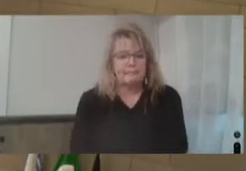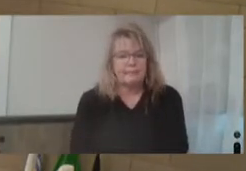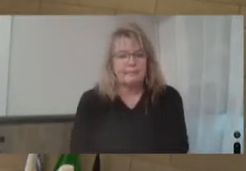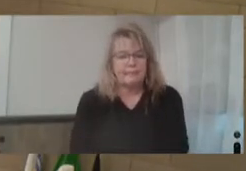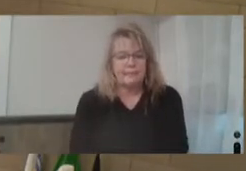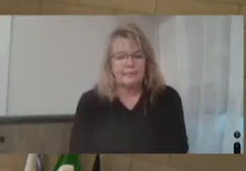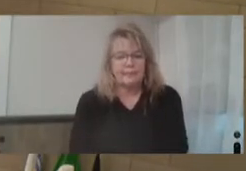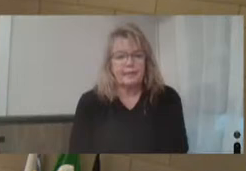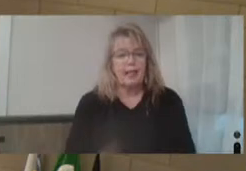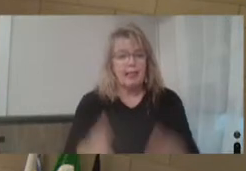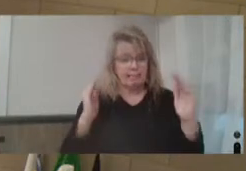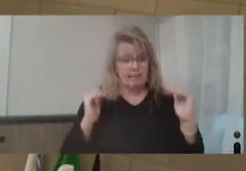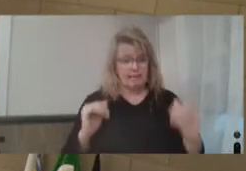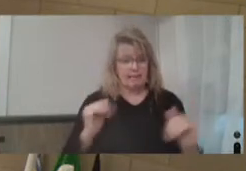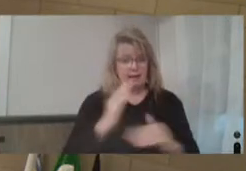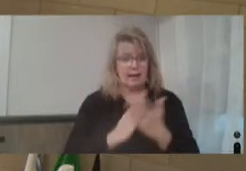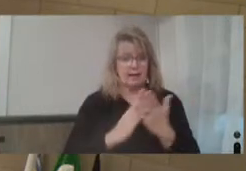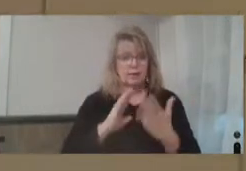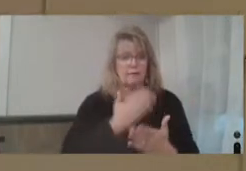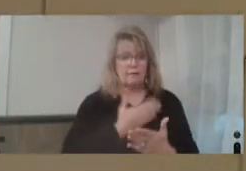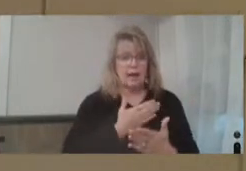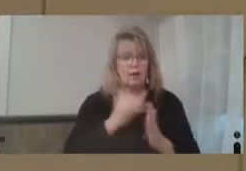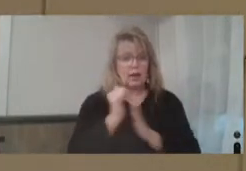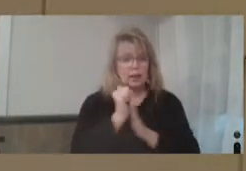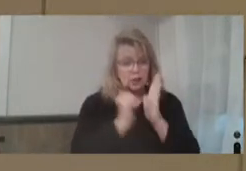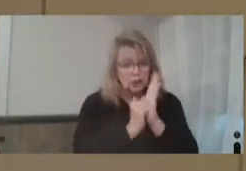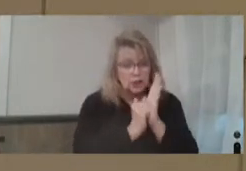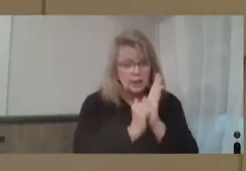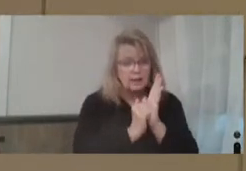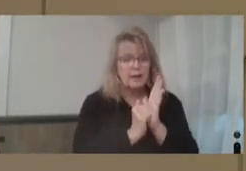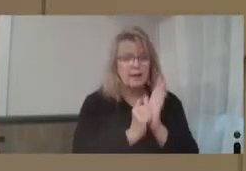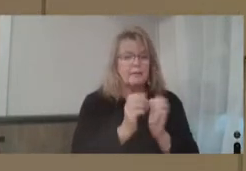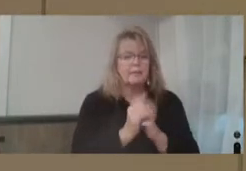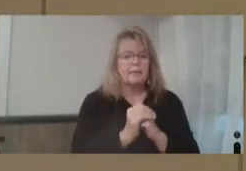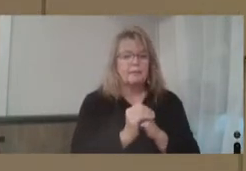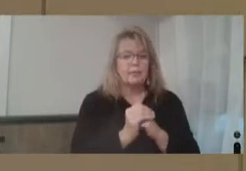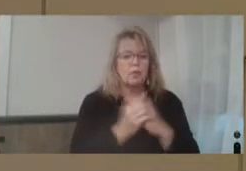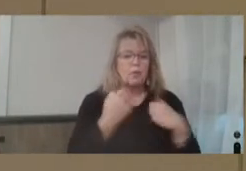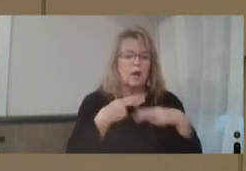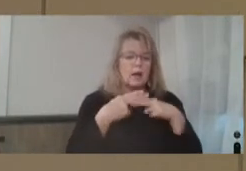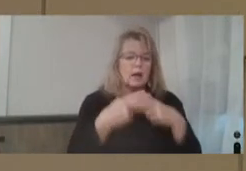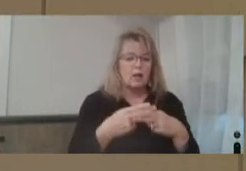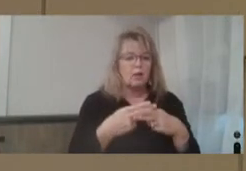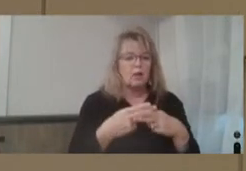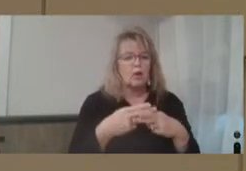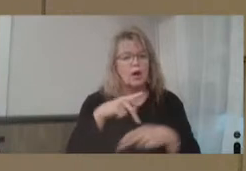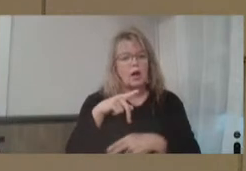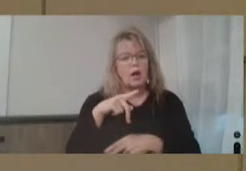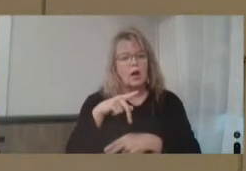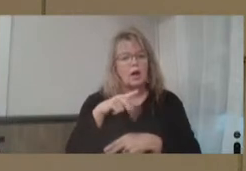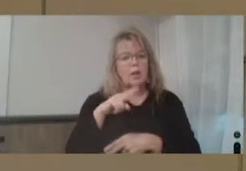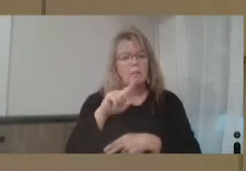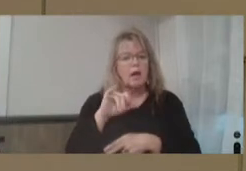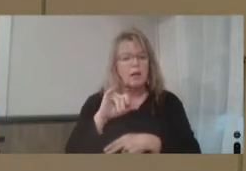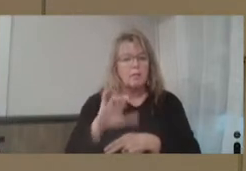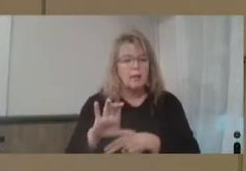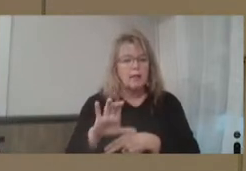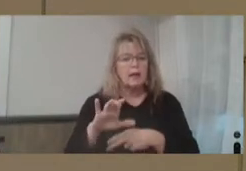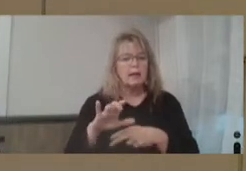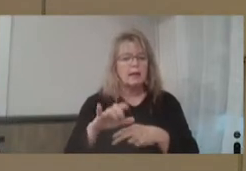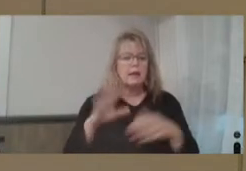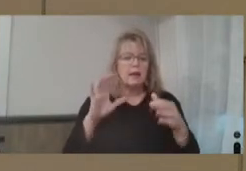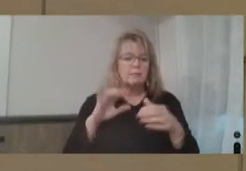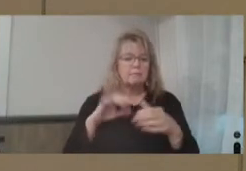The next section of our agenda is what we call our public moment of to have speakers come down